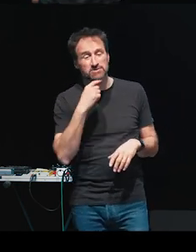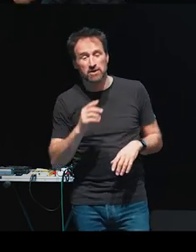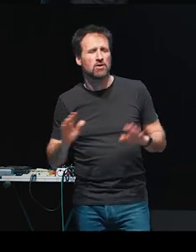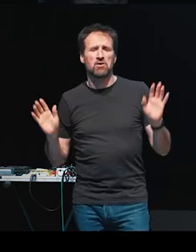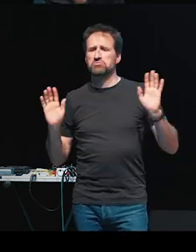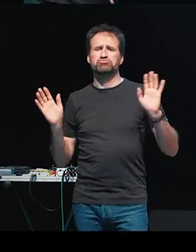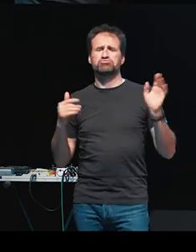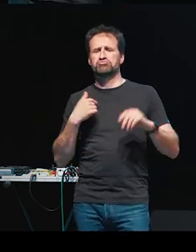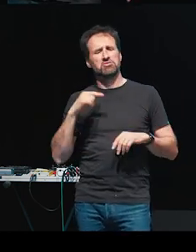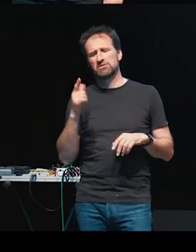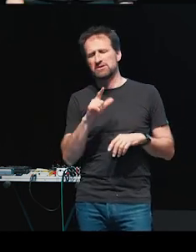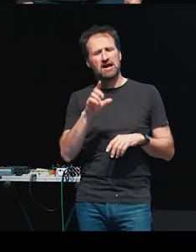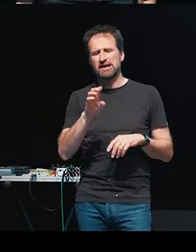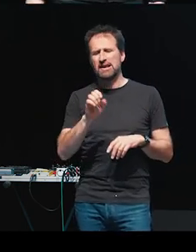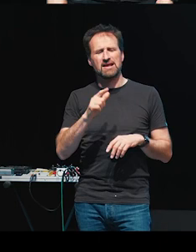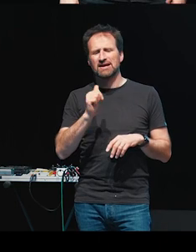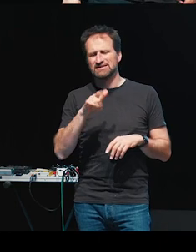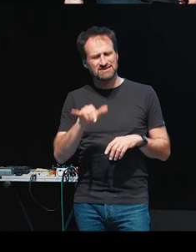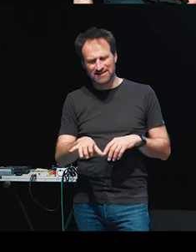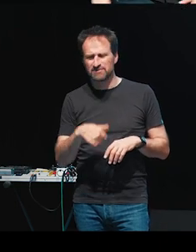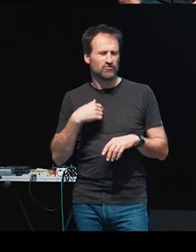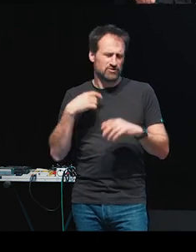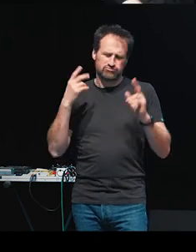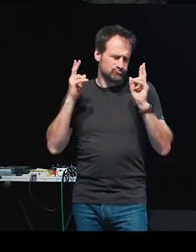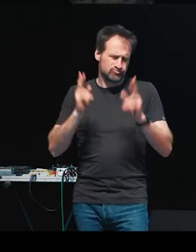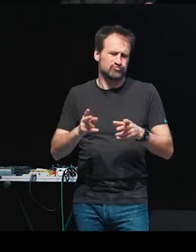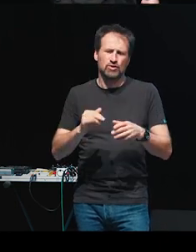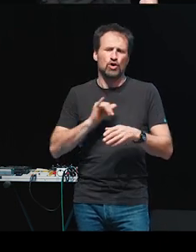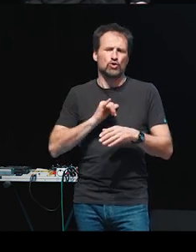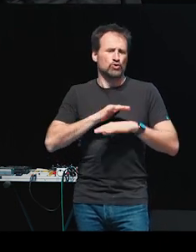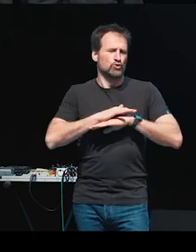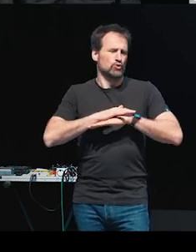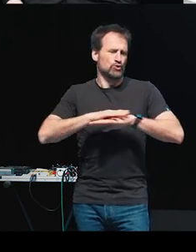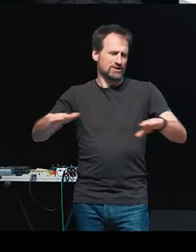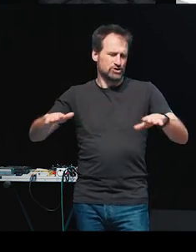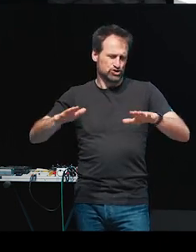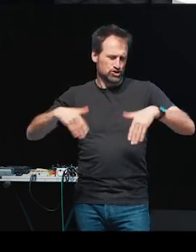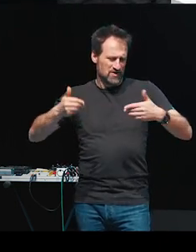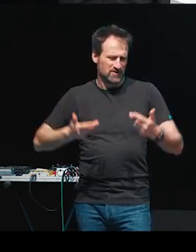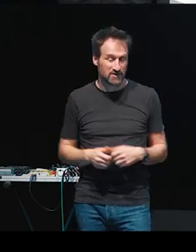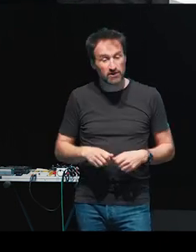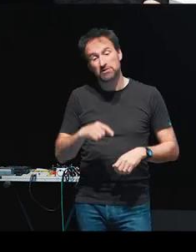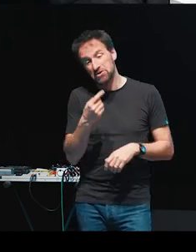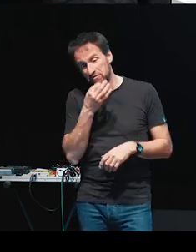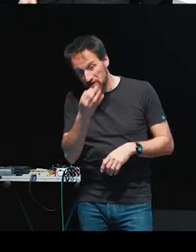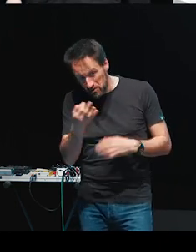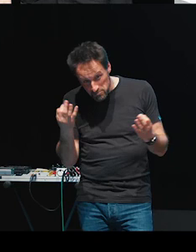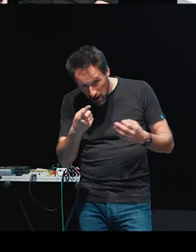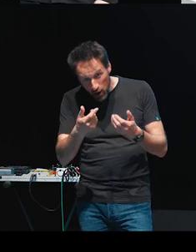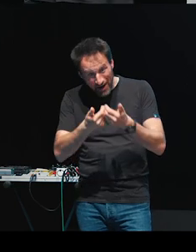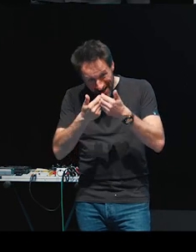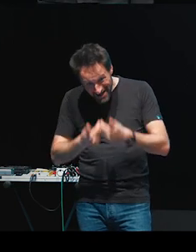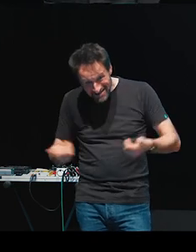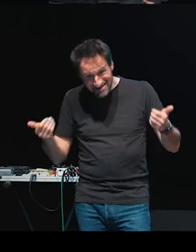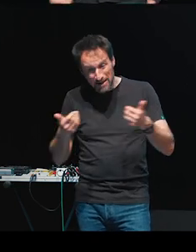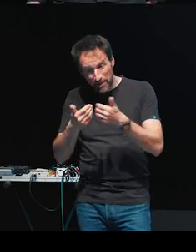are starting on the green field, then the next question is, do you even need a separate deployment? Do you even